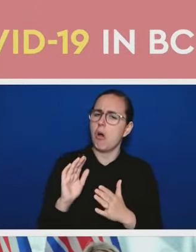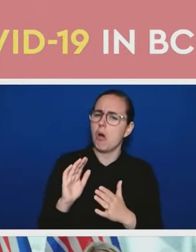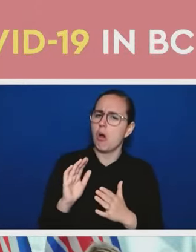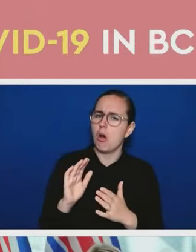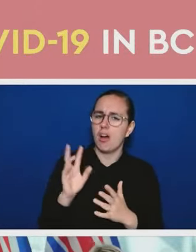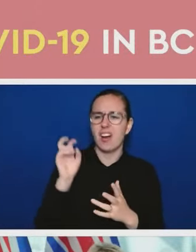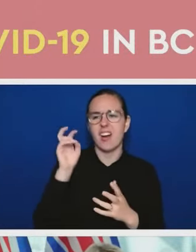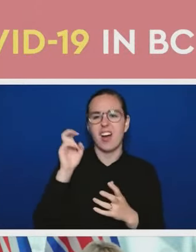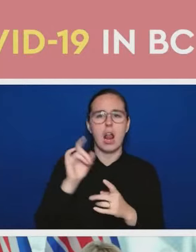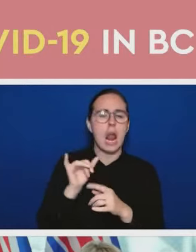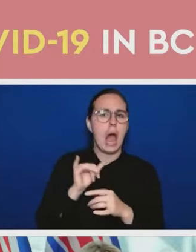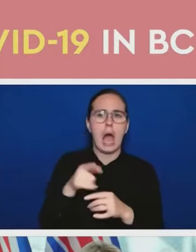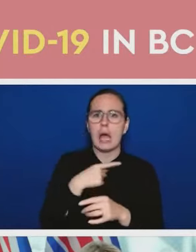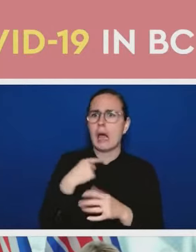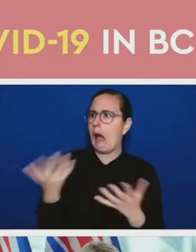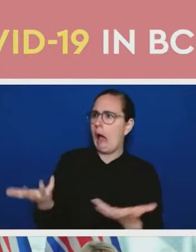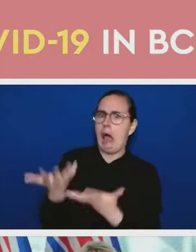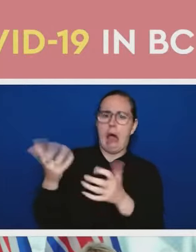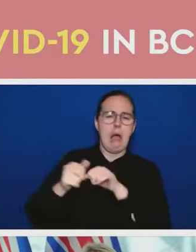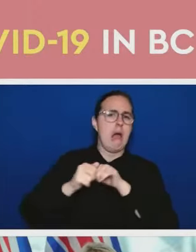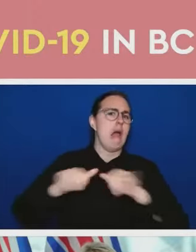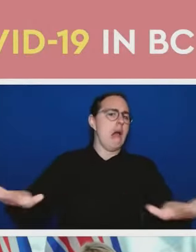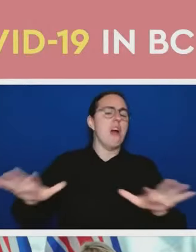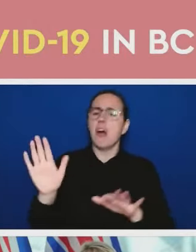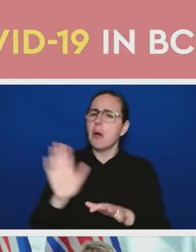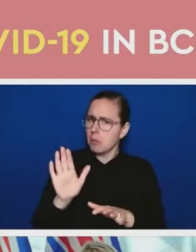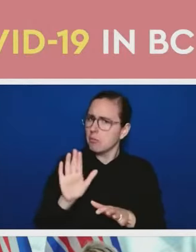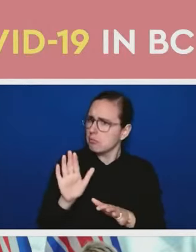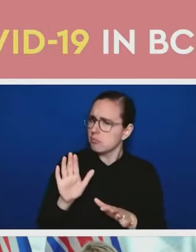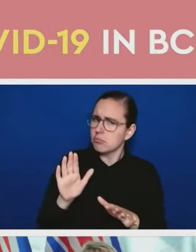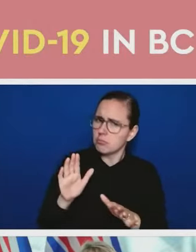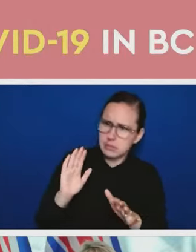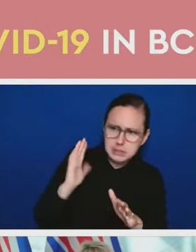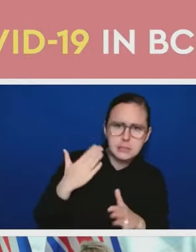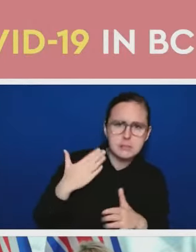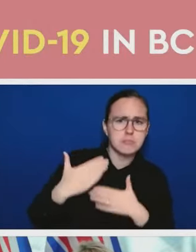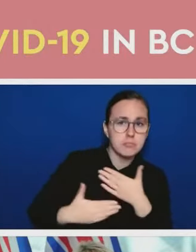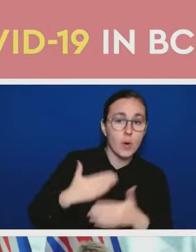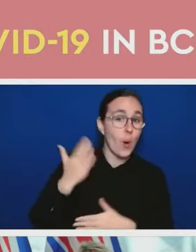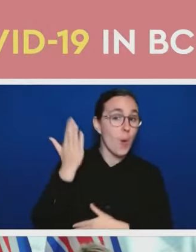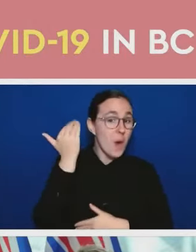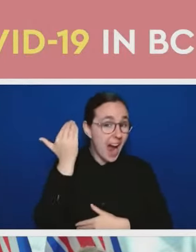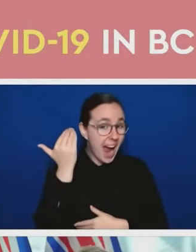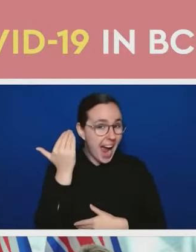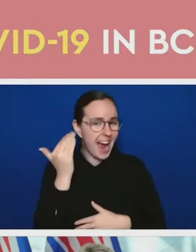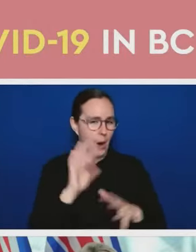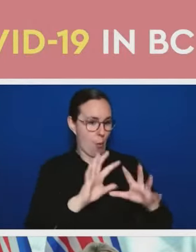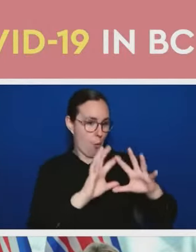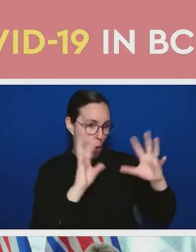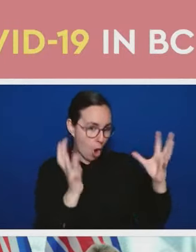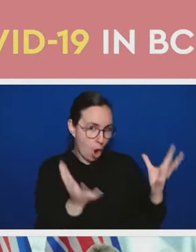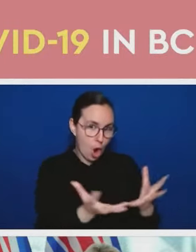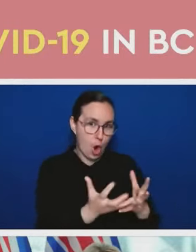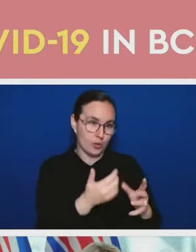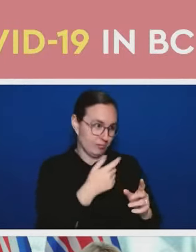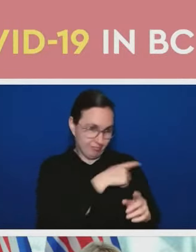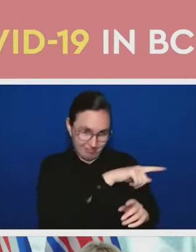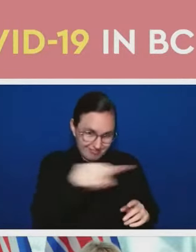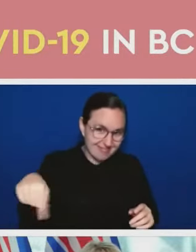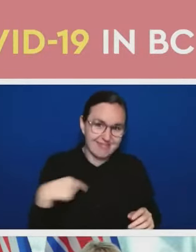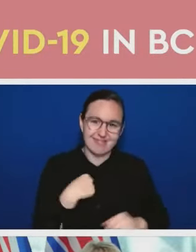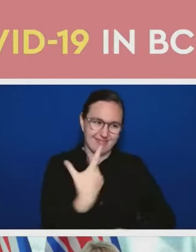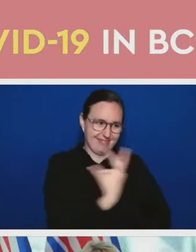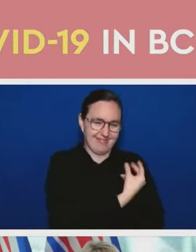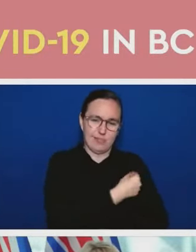our vaccination. So that's good news. And we've been working with our teams at BC CDC, at UBC, and at Simon